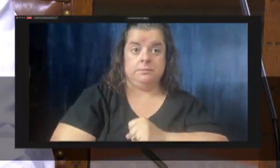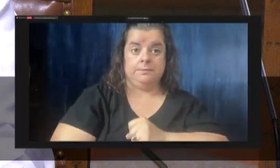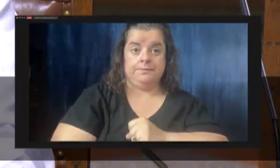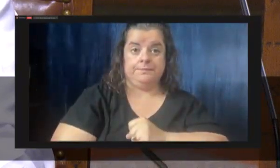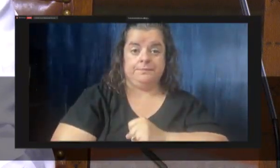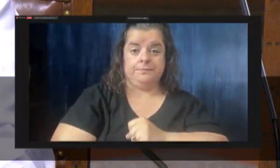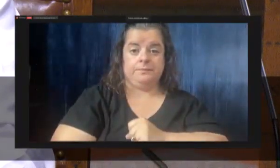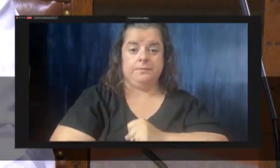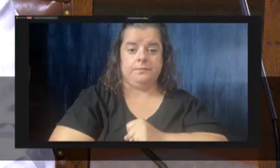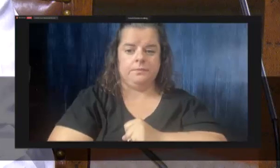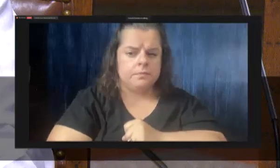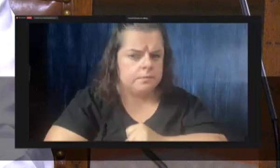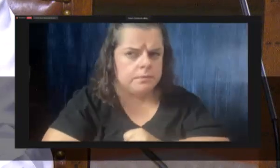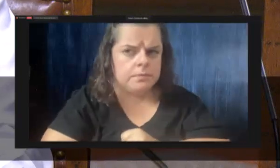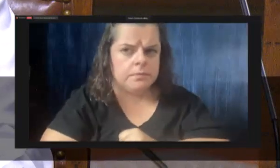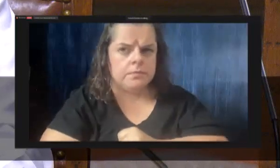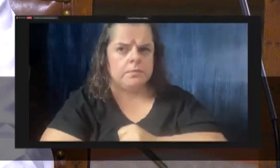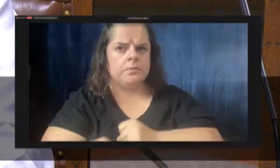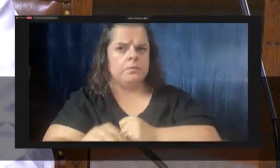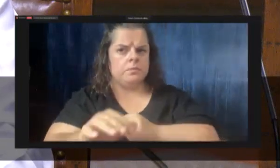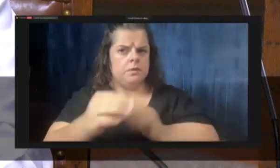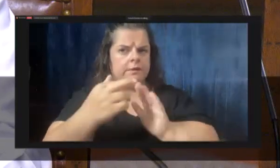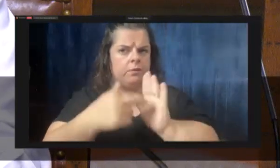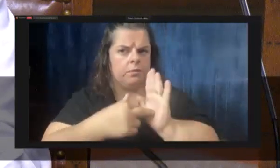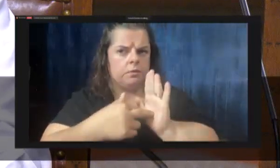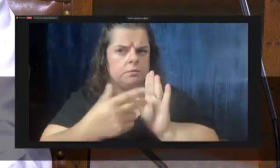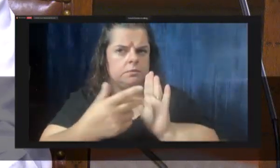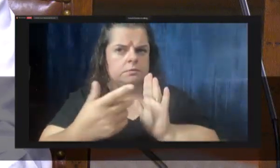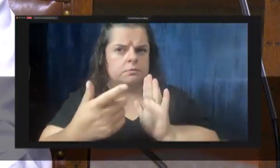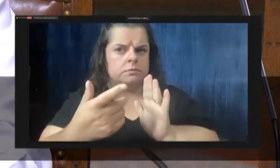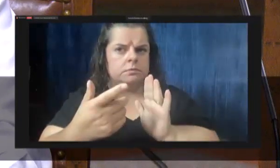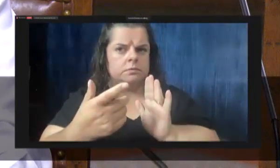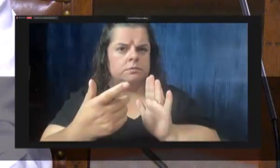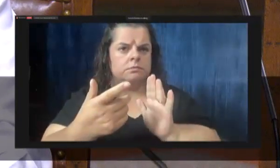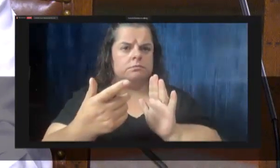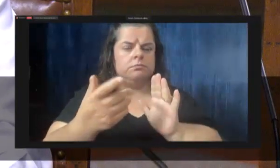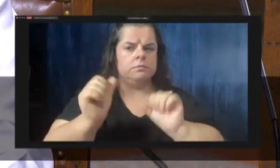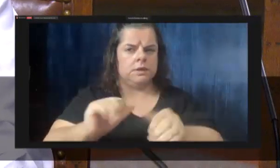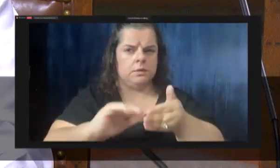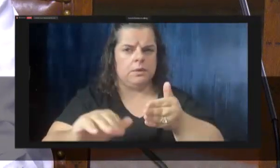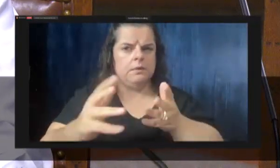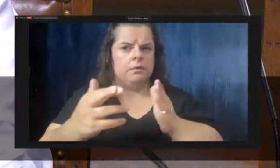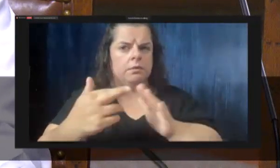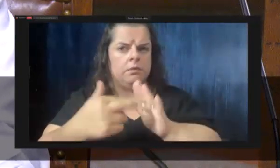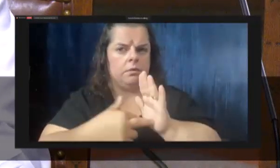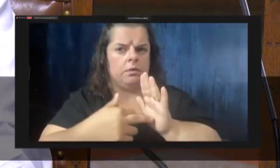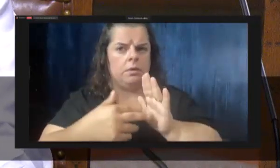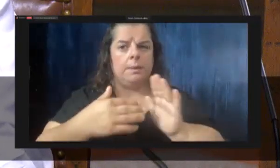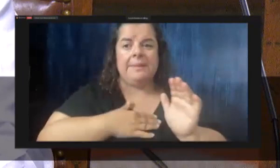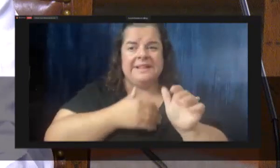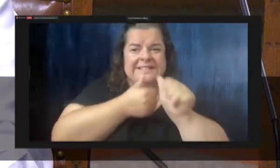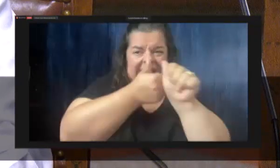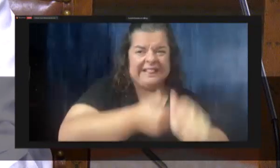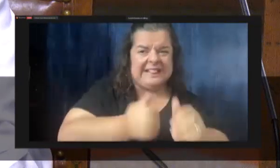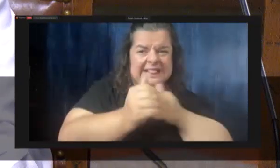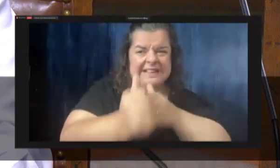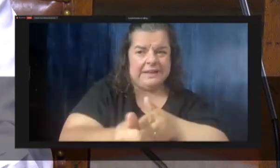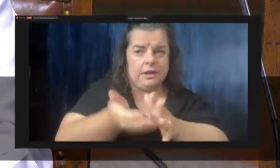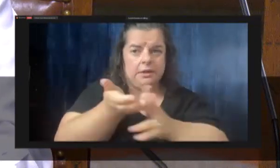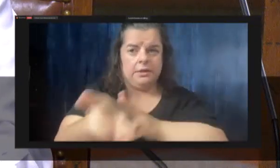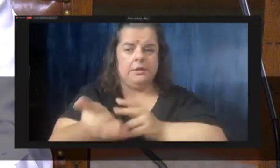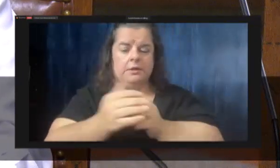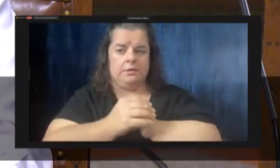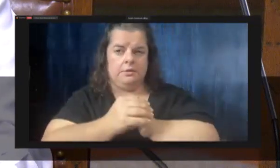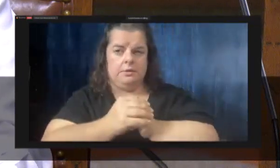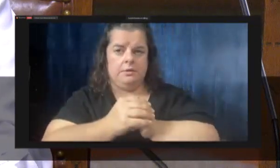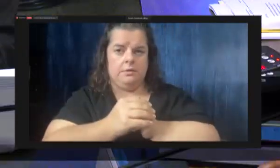We do need to waive the rules. We do for four items. Let's do that then, Mr. Chair. Will you lead us through that? Sure. We